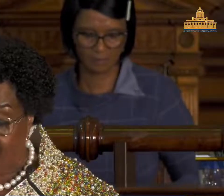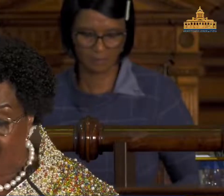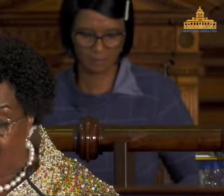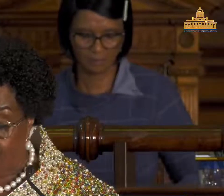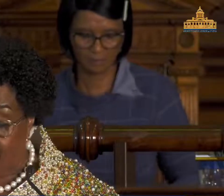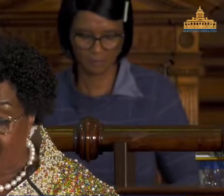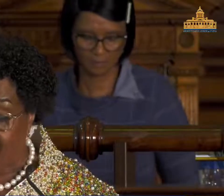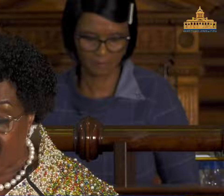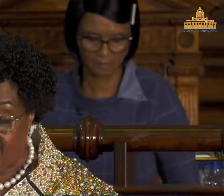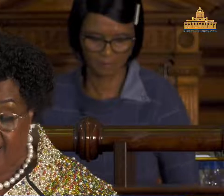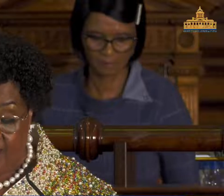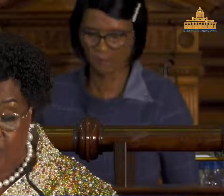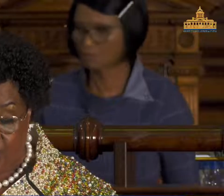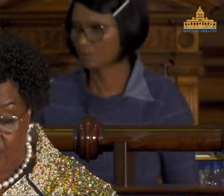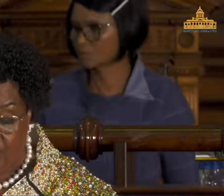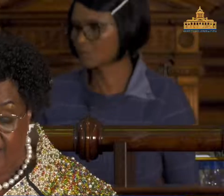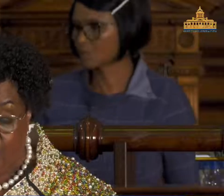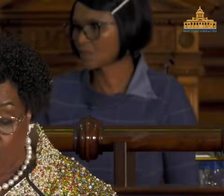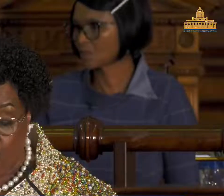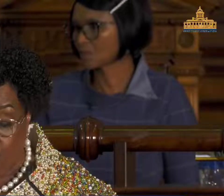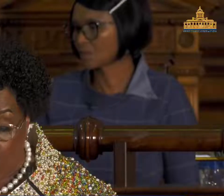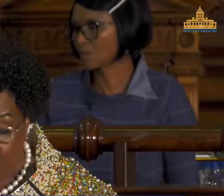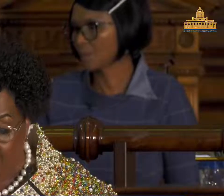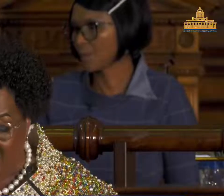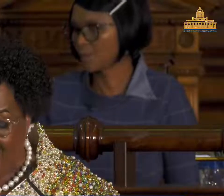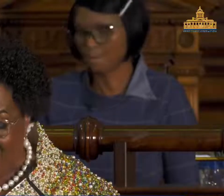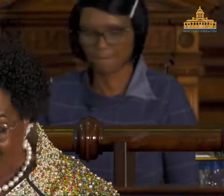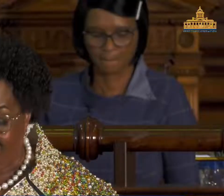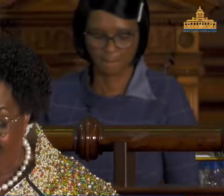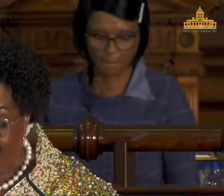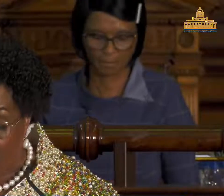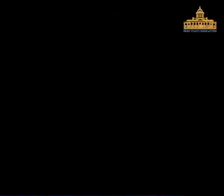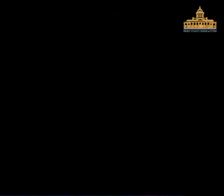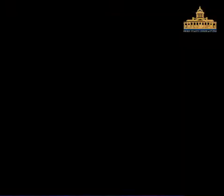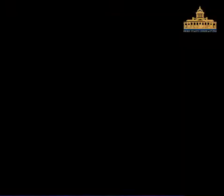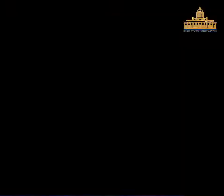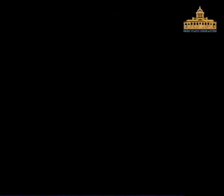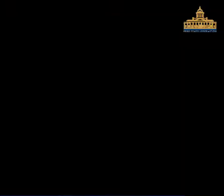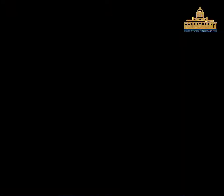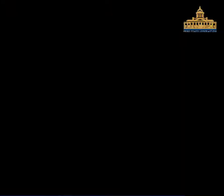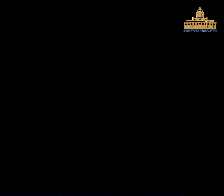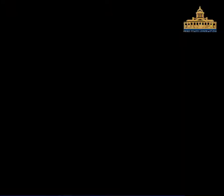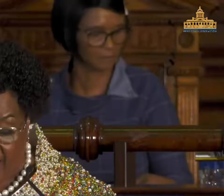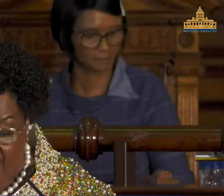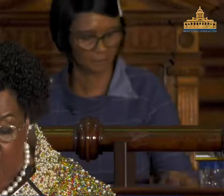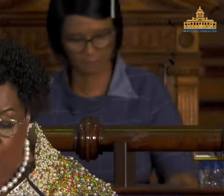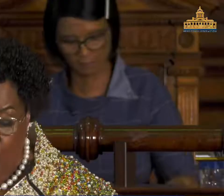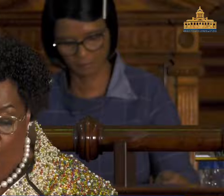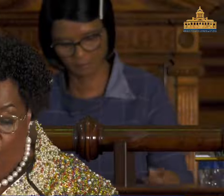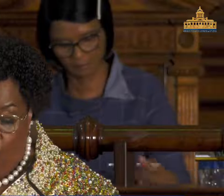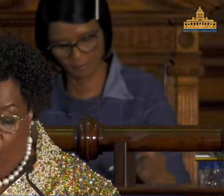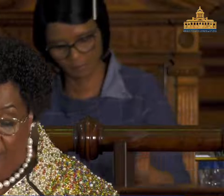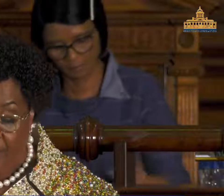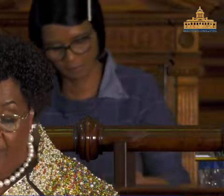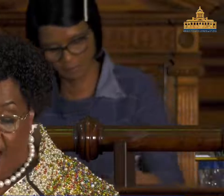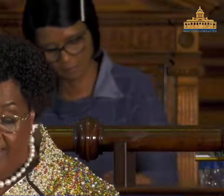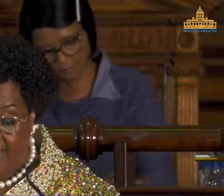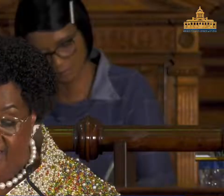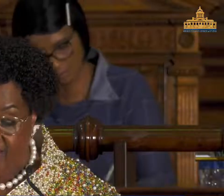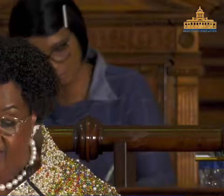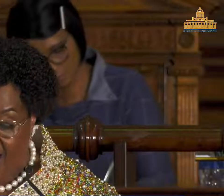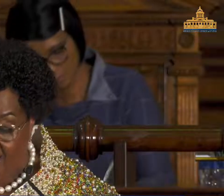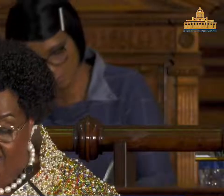suppliers within the stipulated 30 days to stimulate economic growth. Risk that harm service delivery will